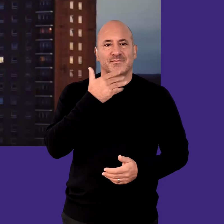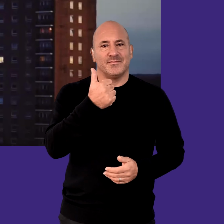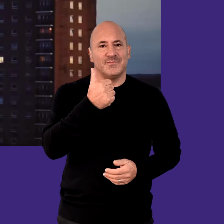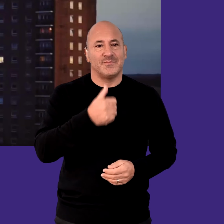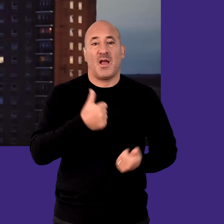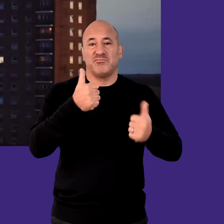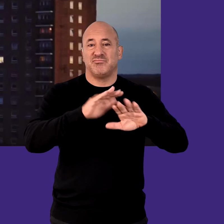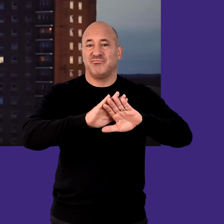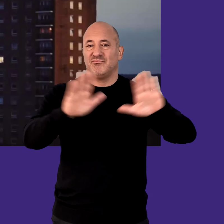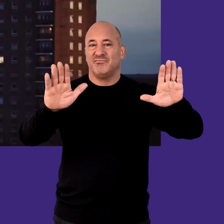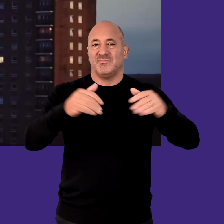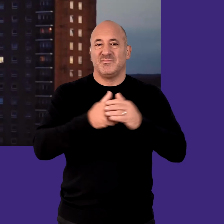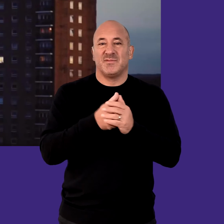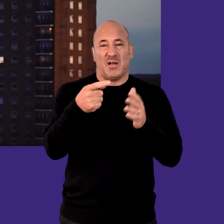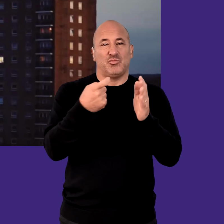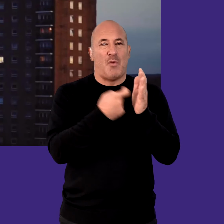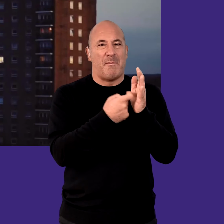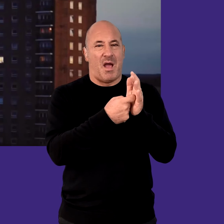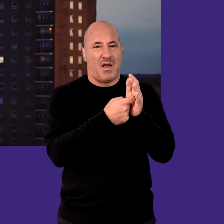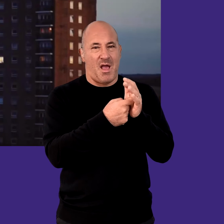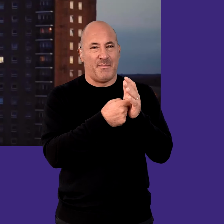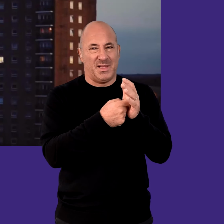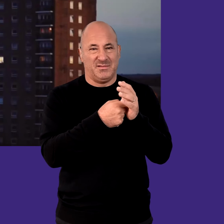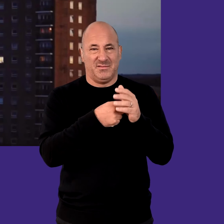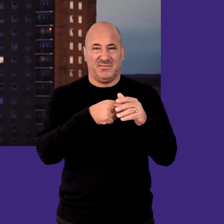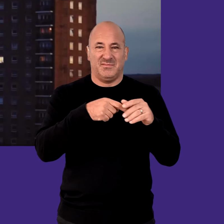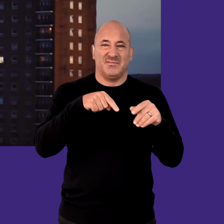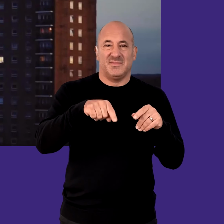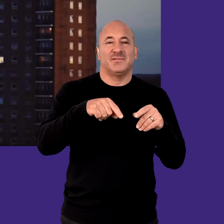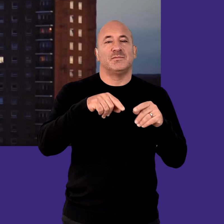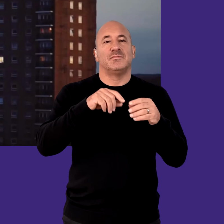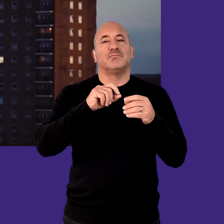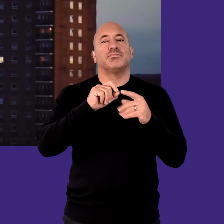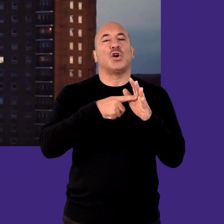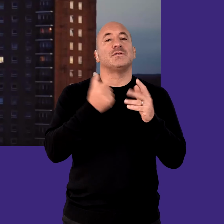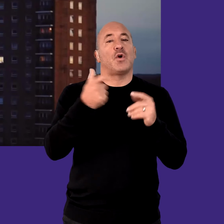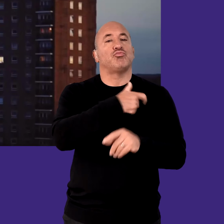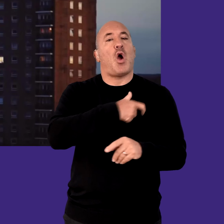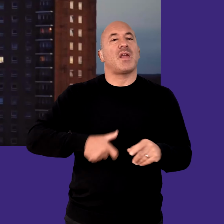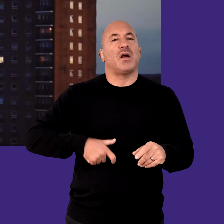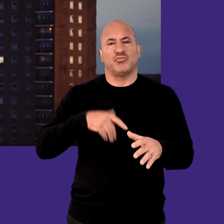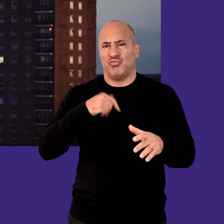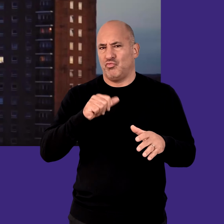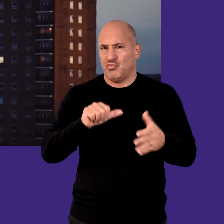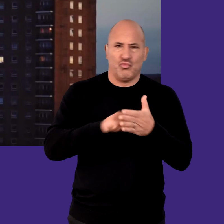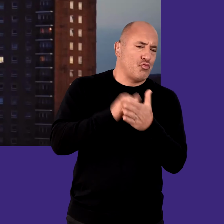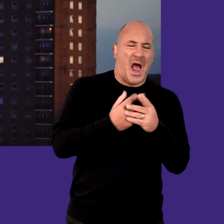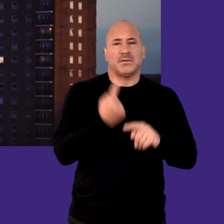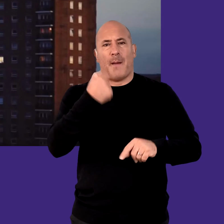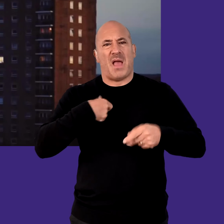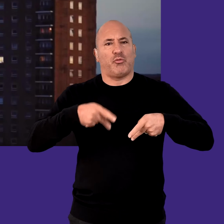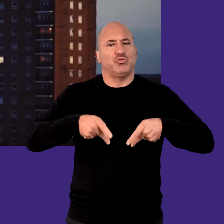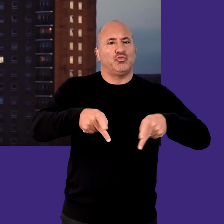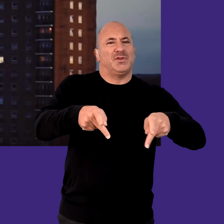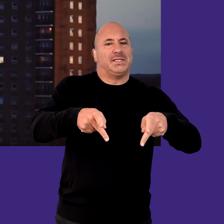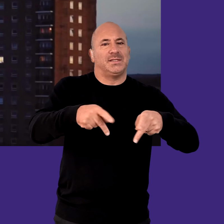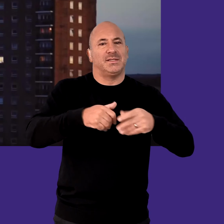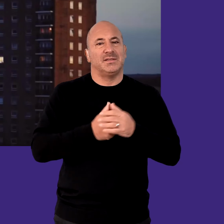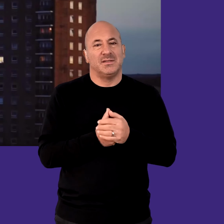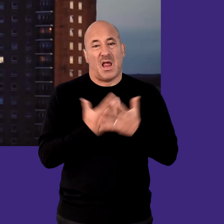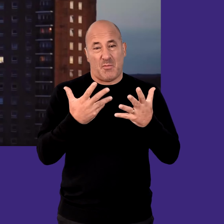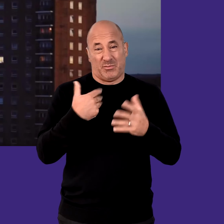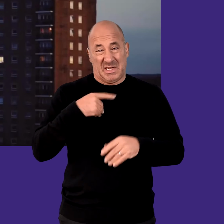you. So good morning, everybody. As Rebecca mentioned, Right Up Our Street is a creative people and places project